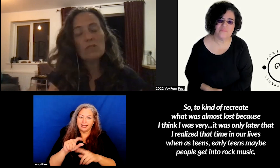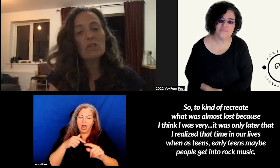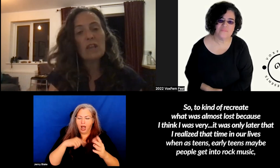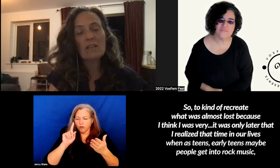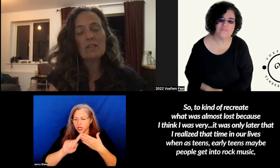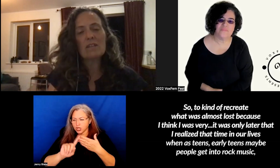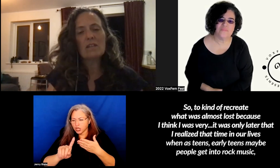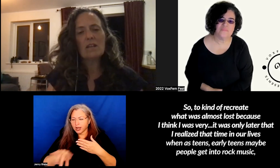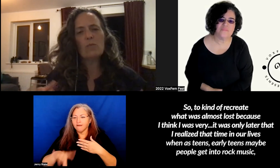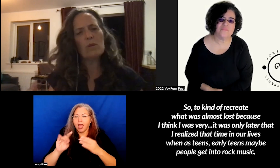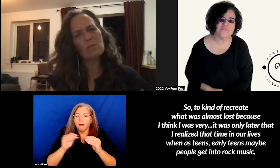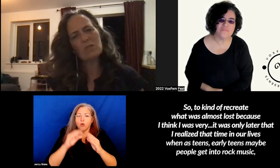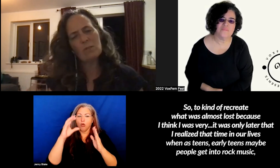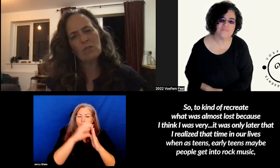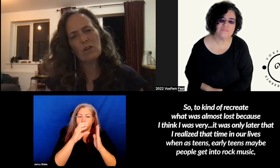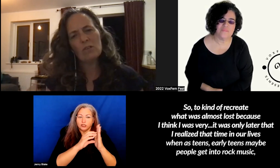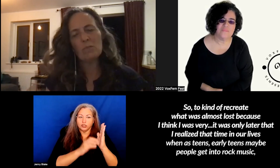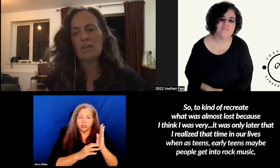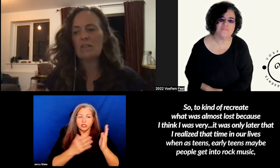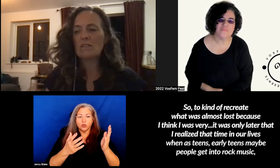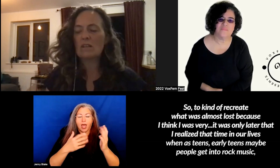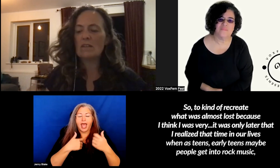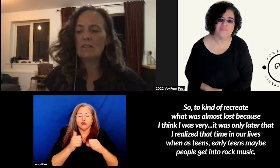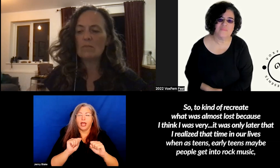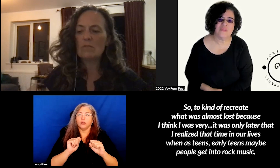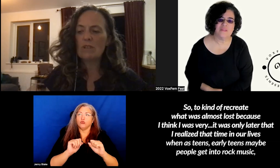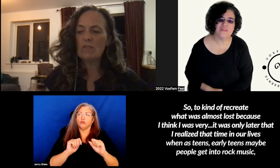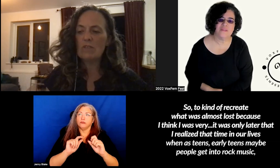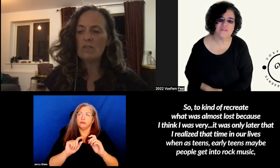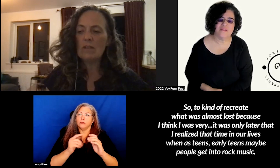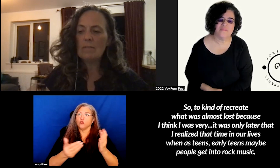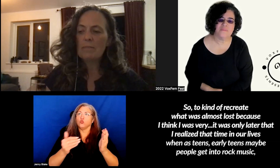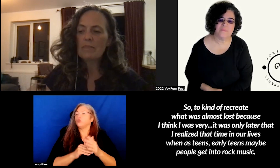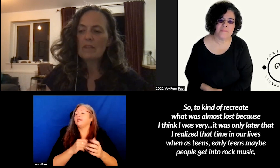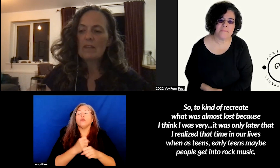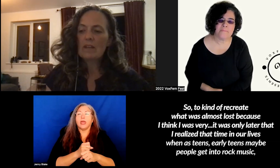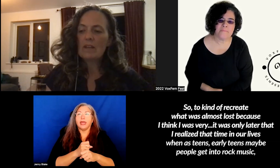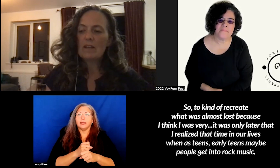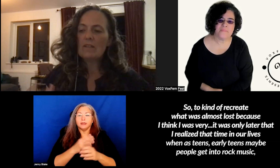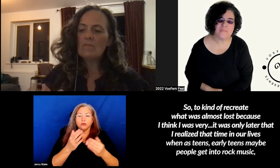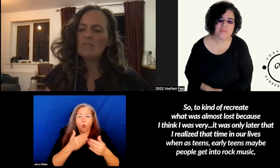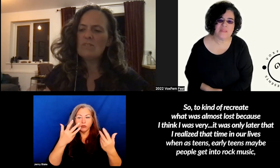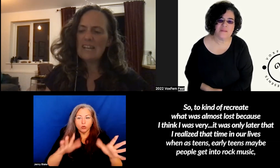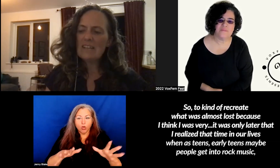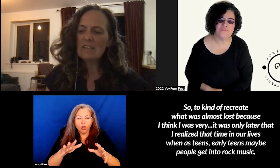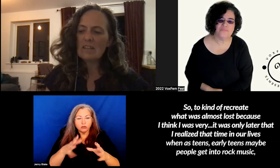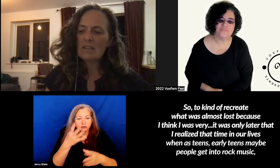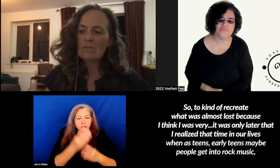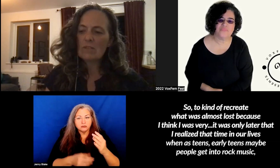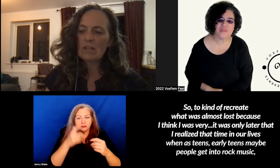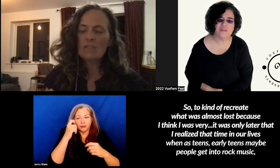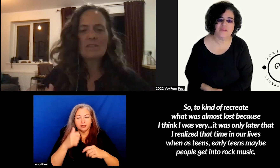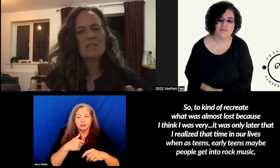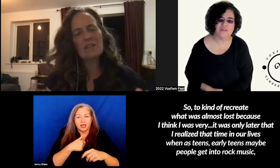of recreate what was almost lost, because I think I was very, it was only later that